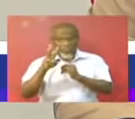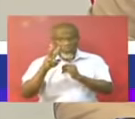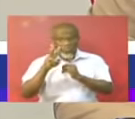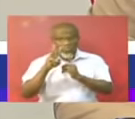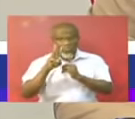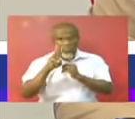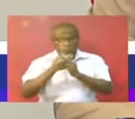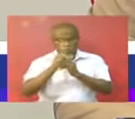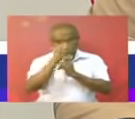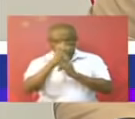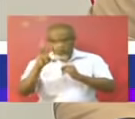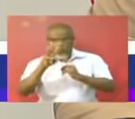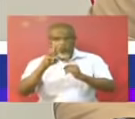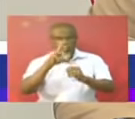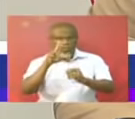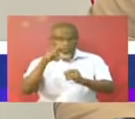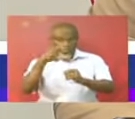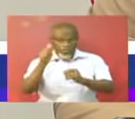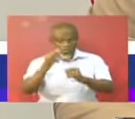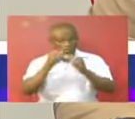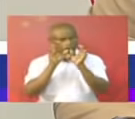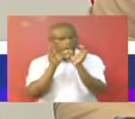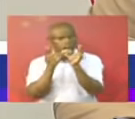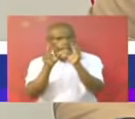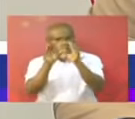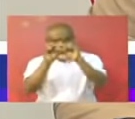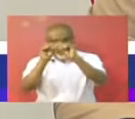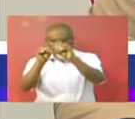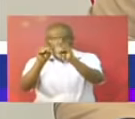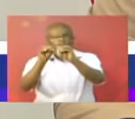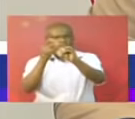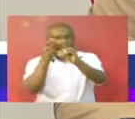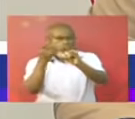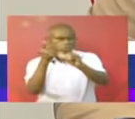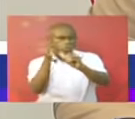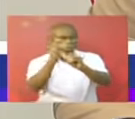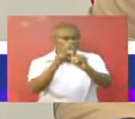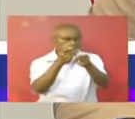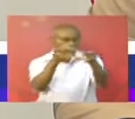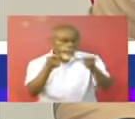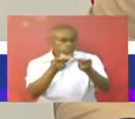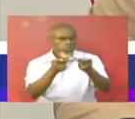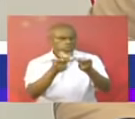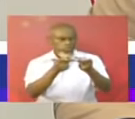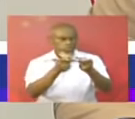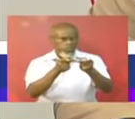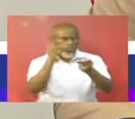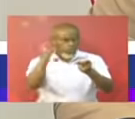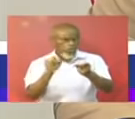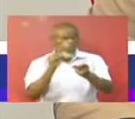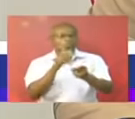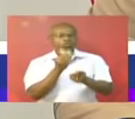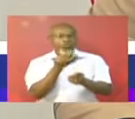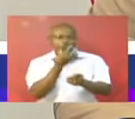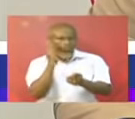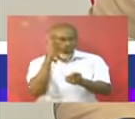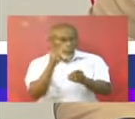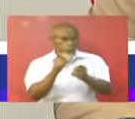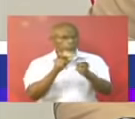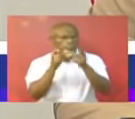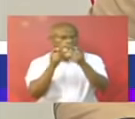all individuals to take a look at the relevant websites and listen out as those sites are published and announced, so that